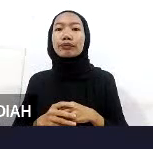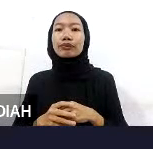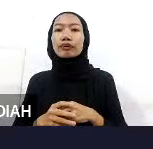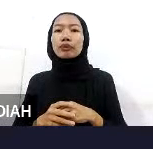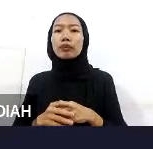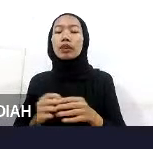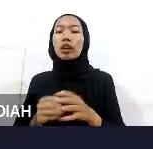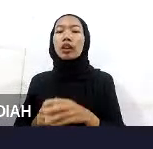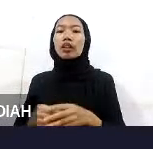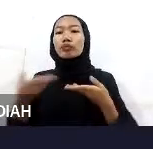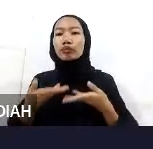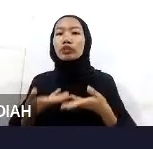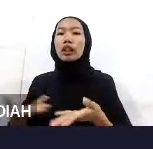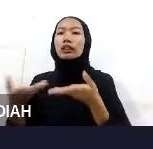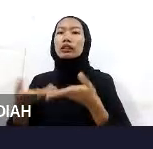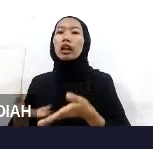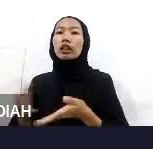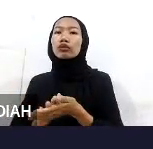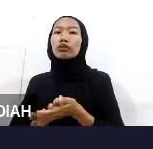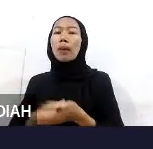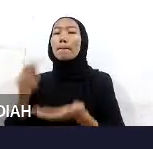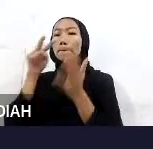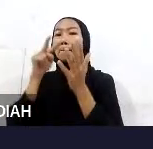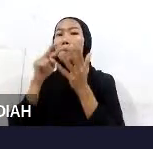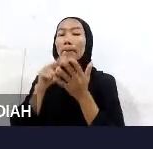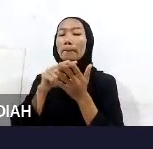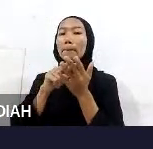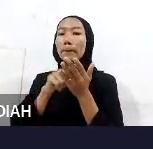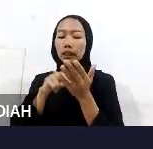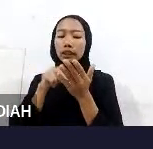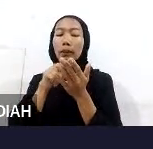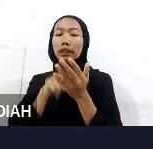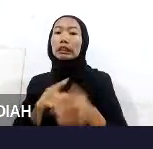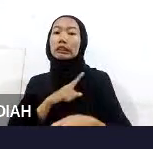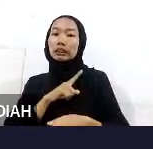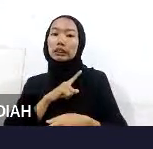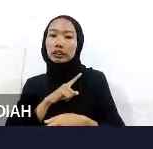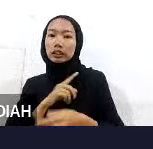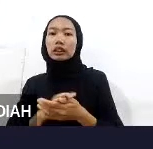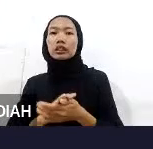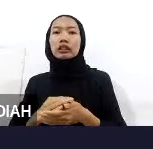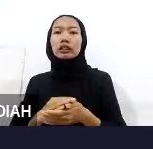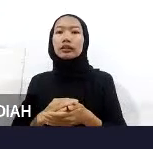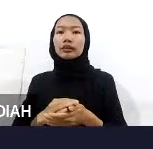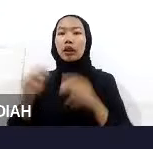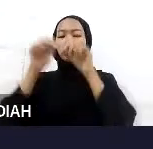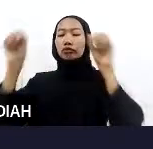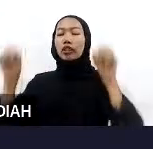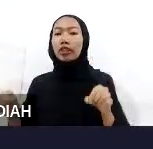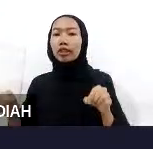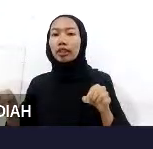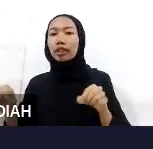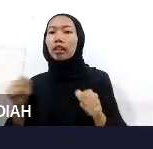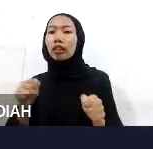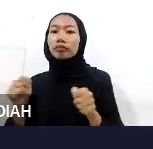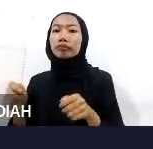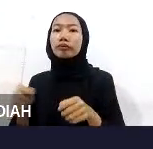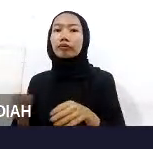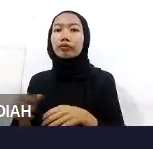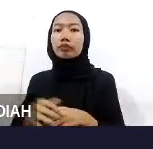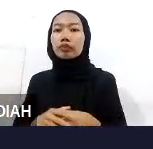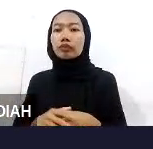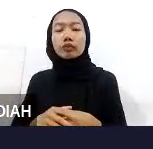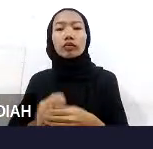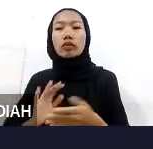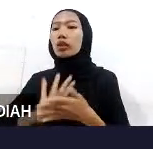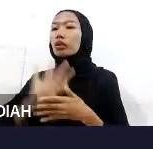an inclusive society begins with school and teaching kids, and then